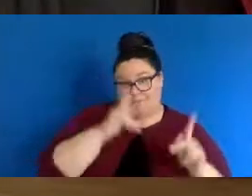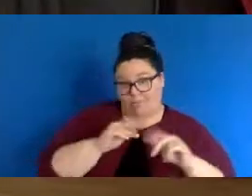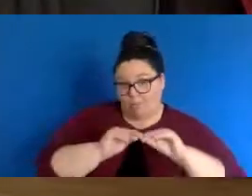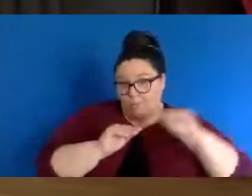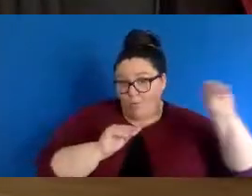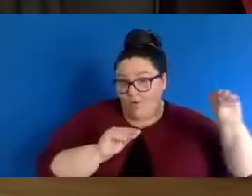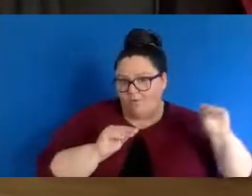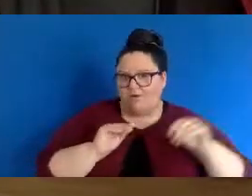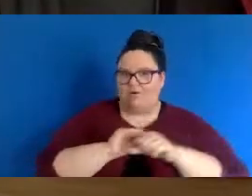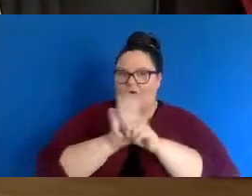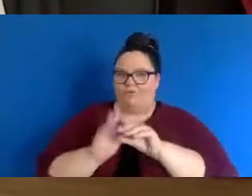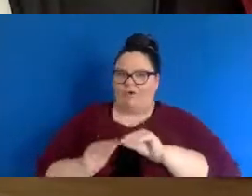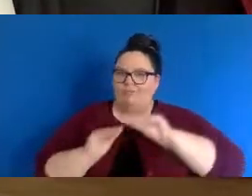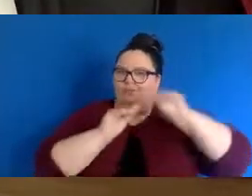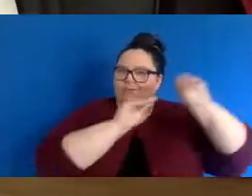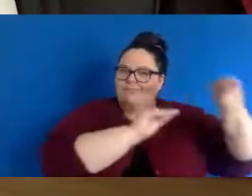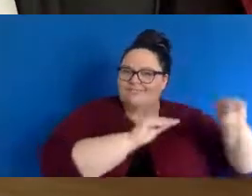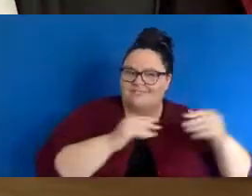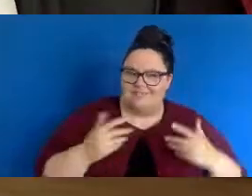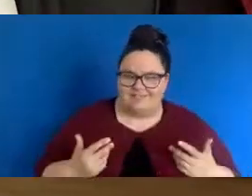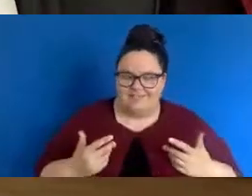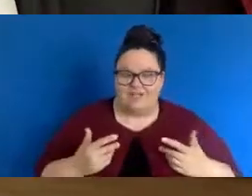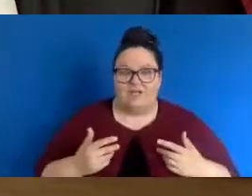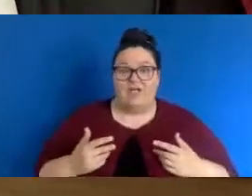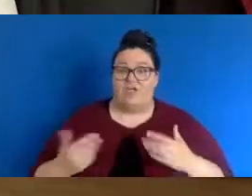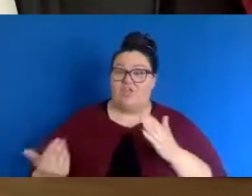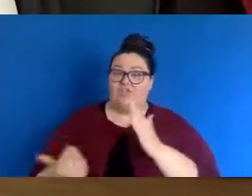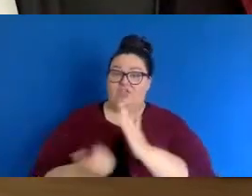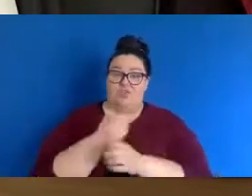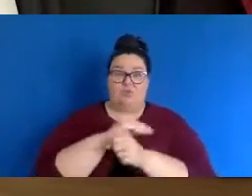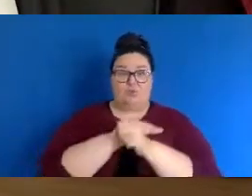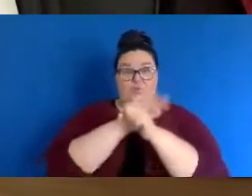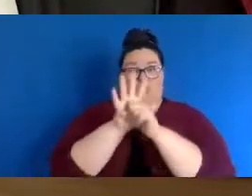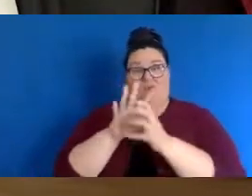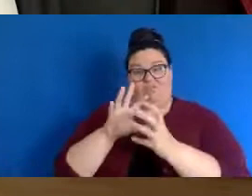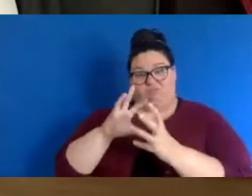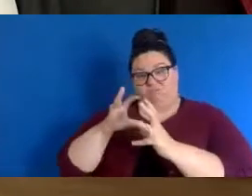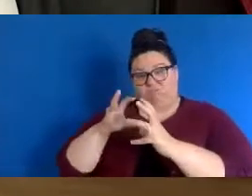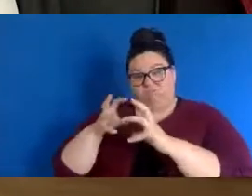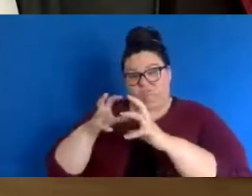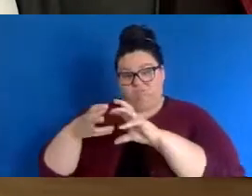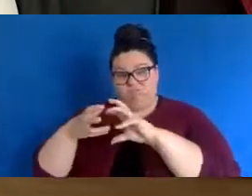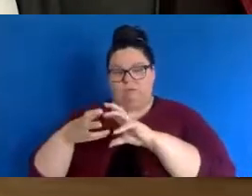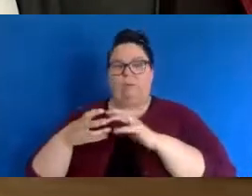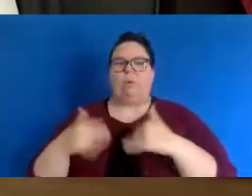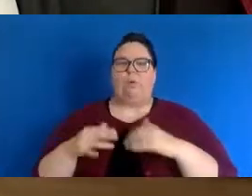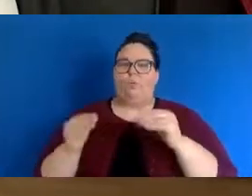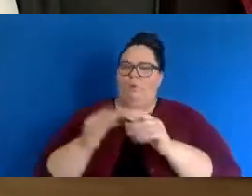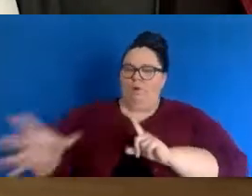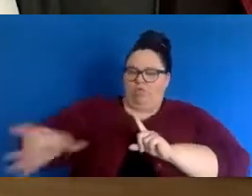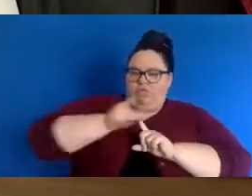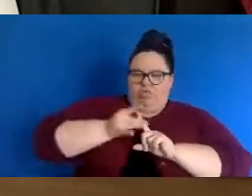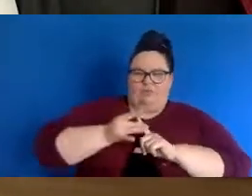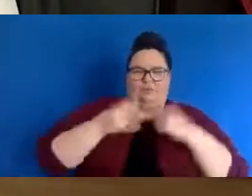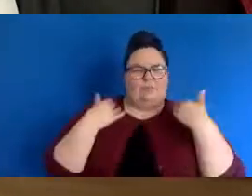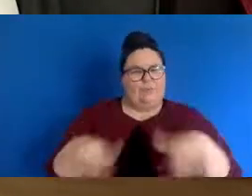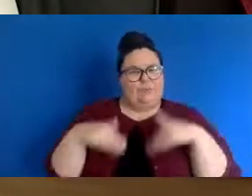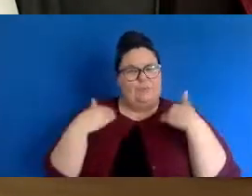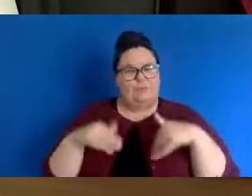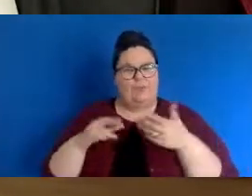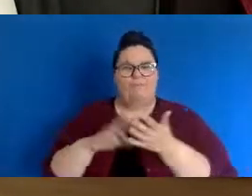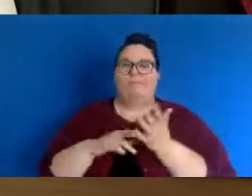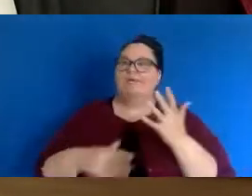moves. As new variants are highly contagious compared to the original version of COVID-19, infections can and will happen through